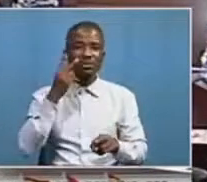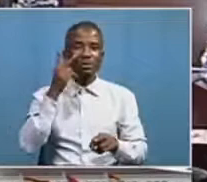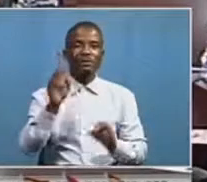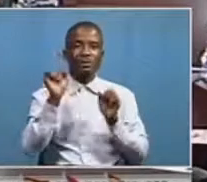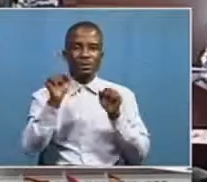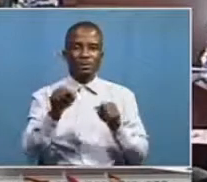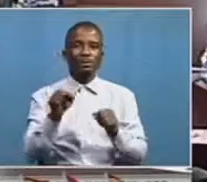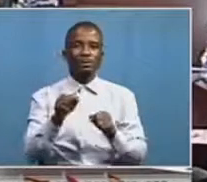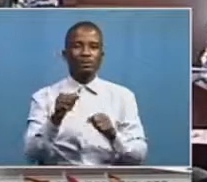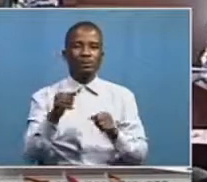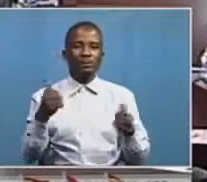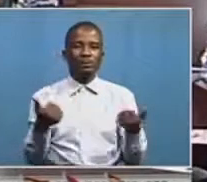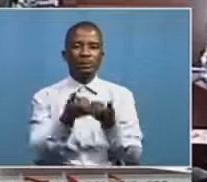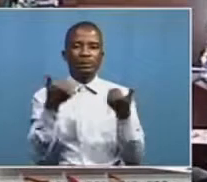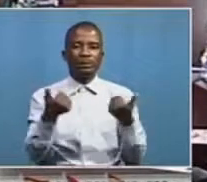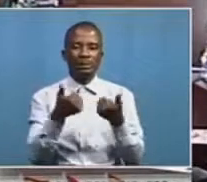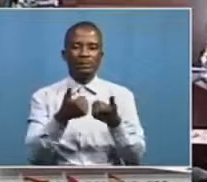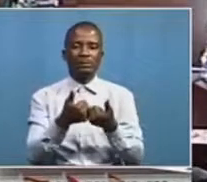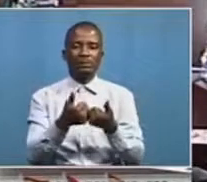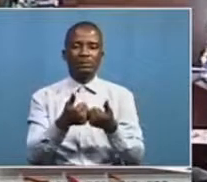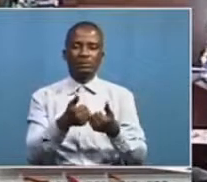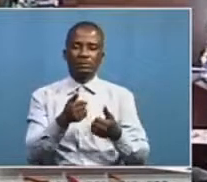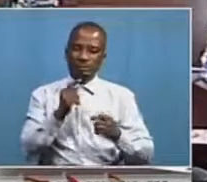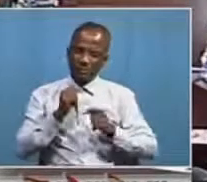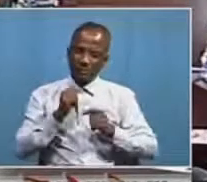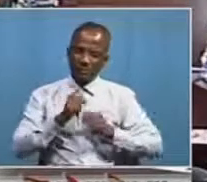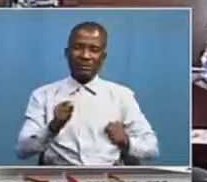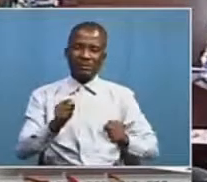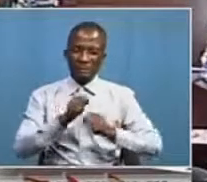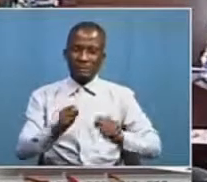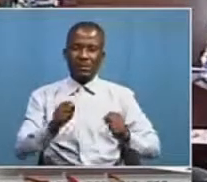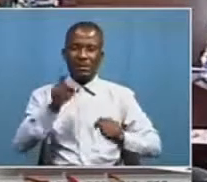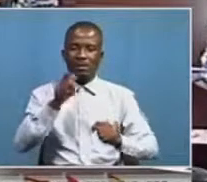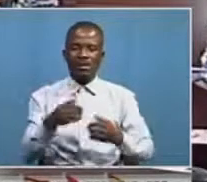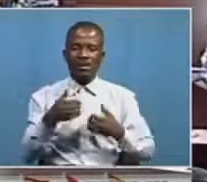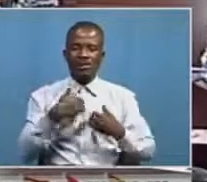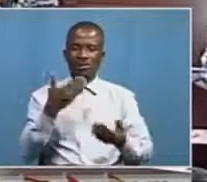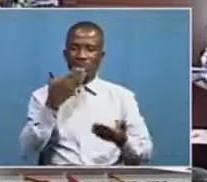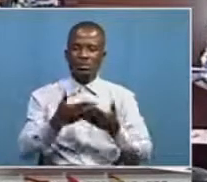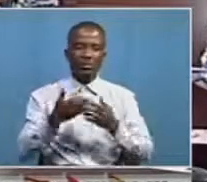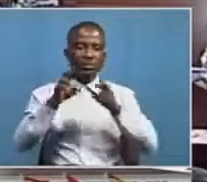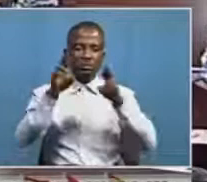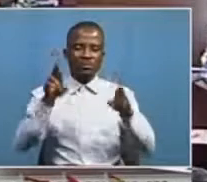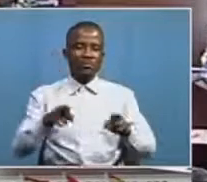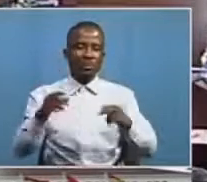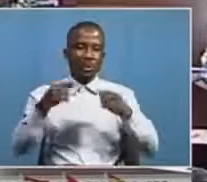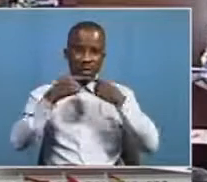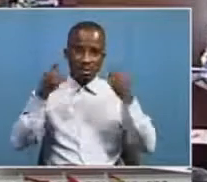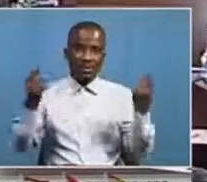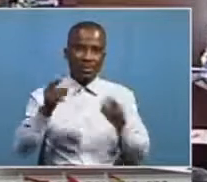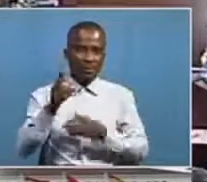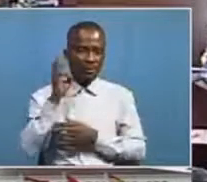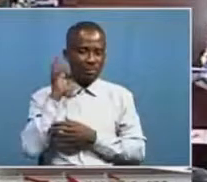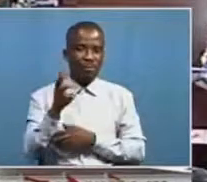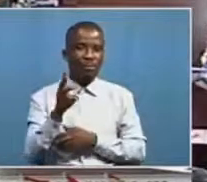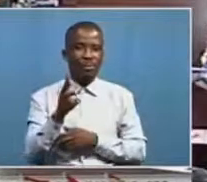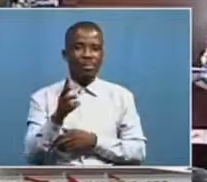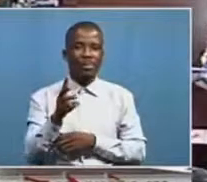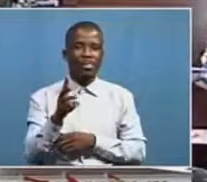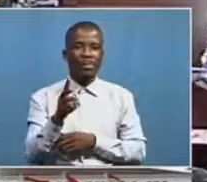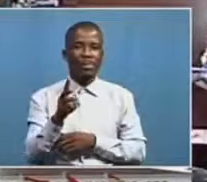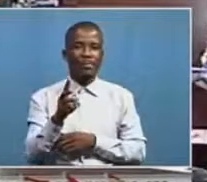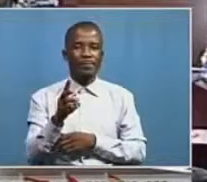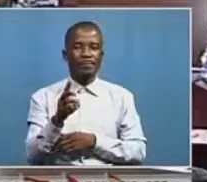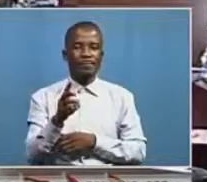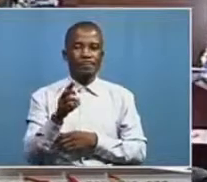are entitled to challenge and insist that we must have a credible results and a declaration that is on the votes